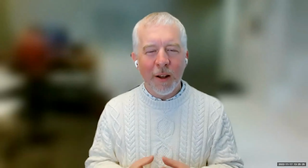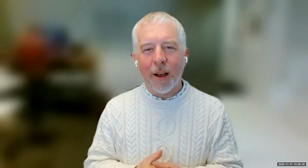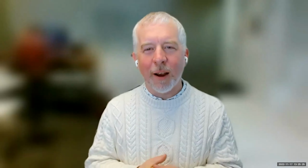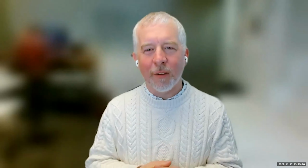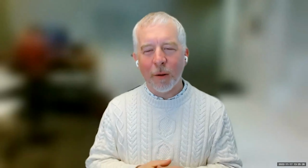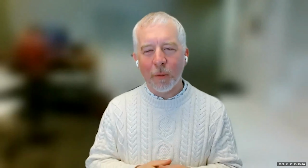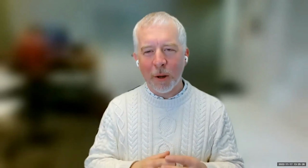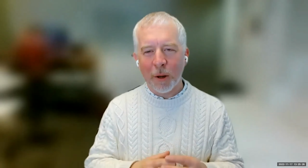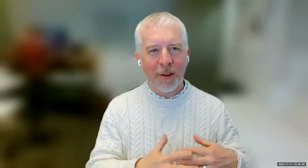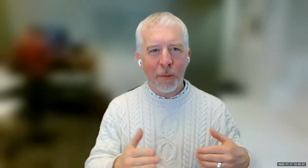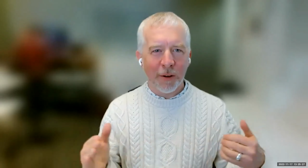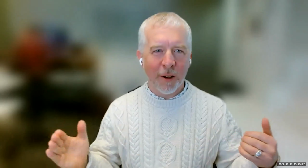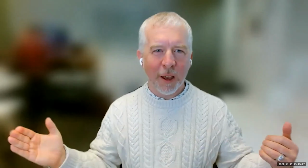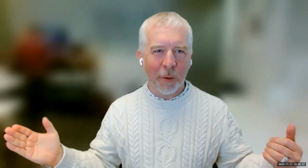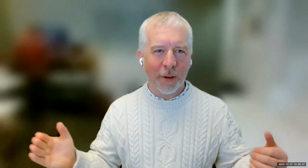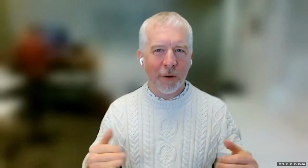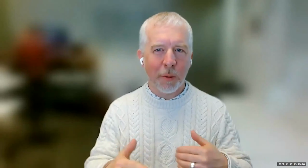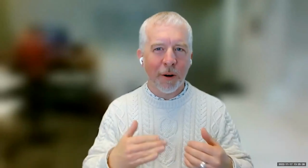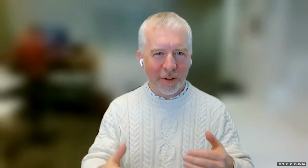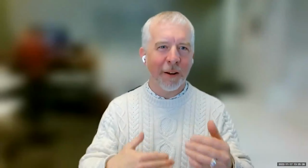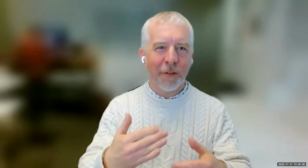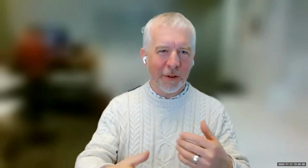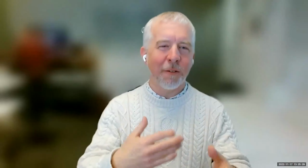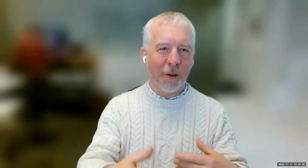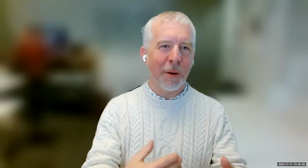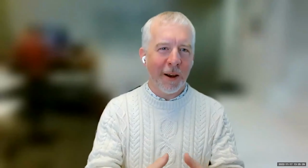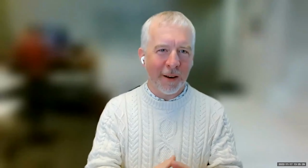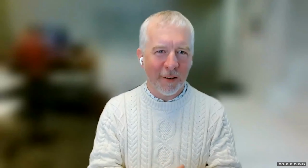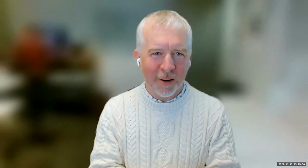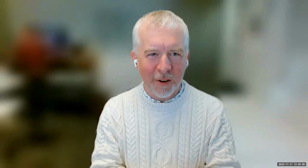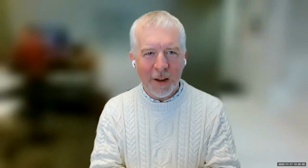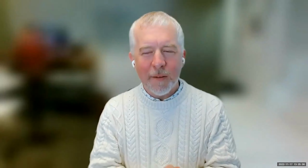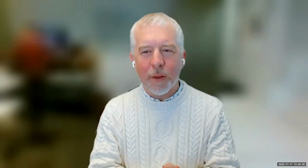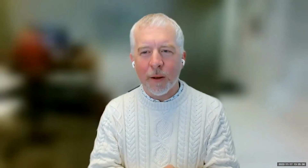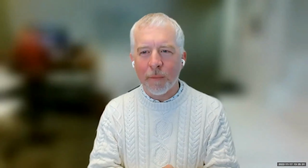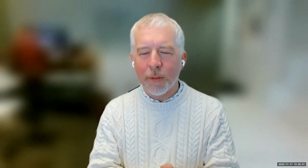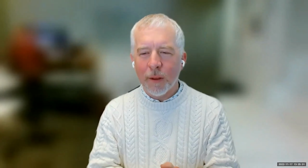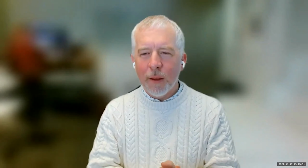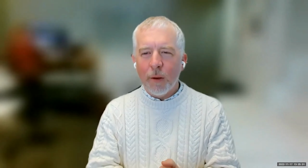So somebody might just keep on talking while the interpreter is getting further and further behind. So